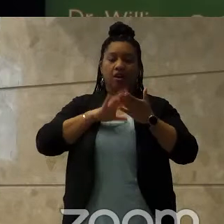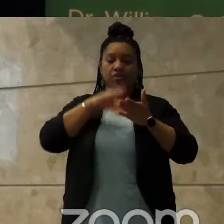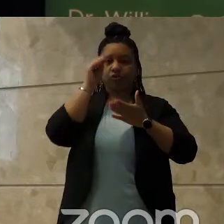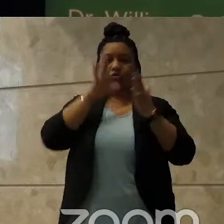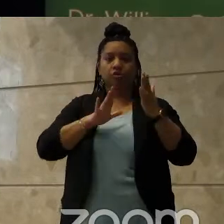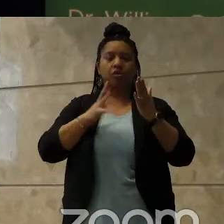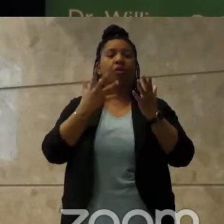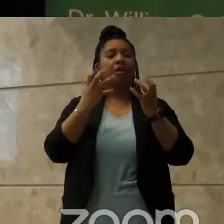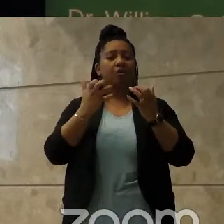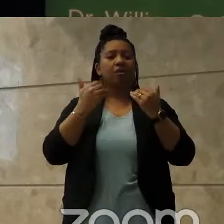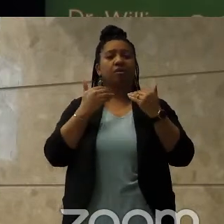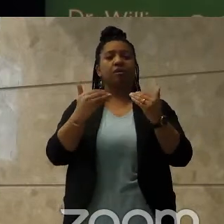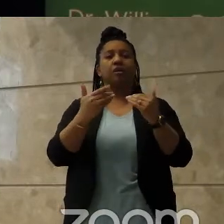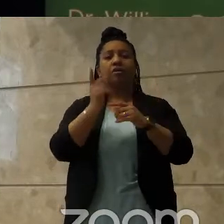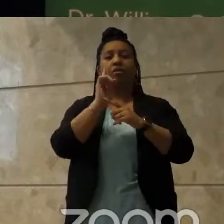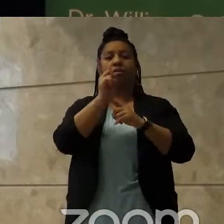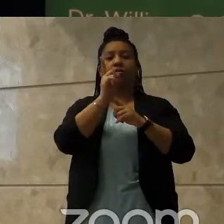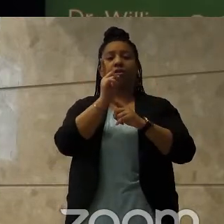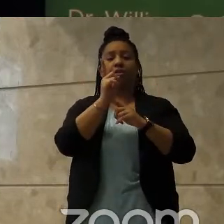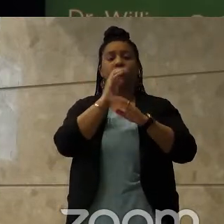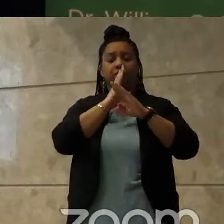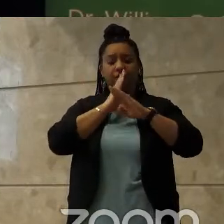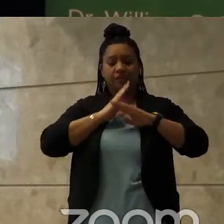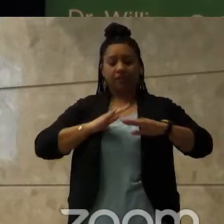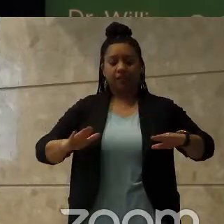moment of silence.